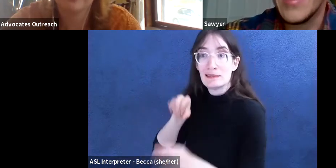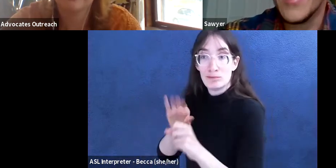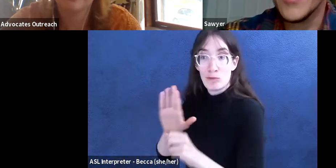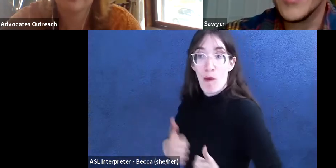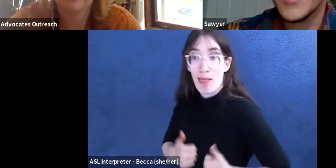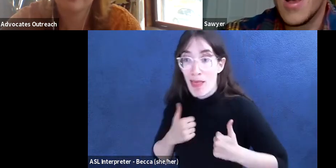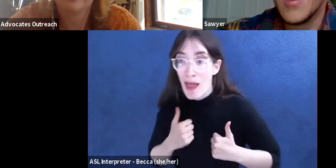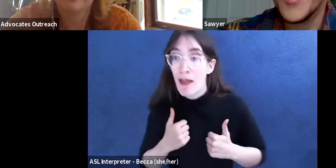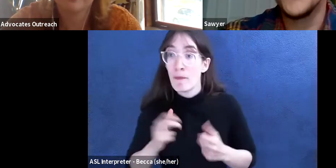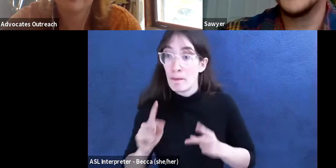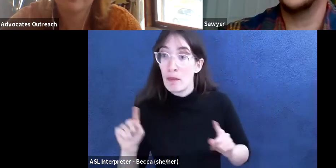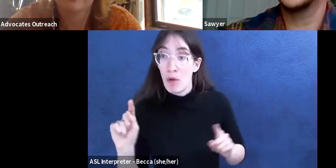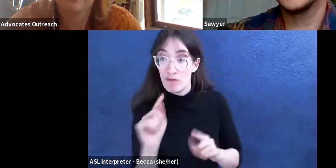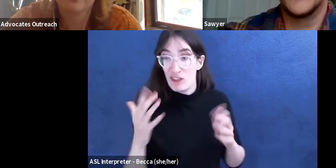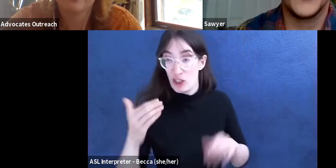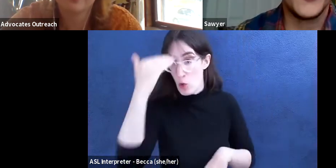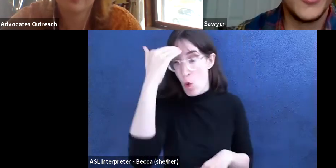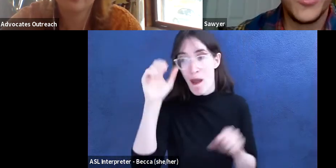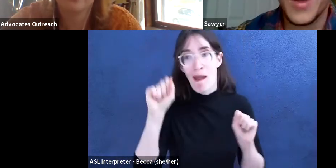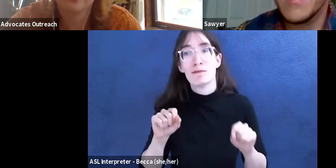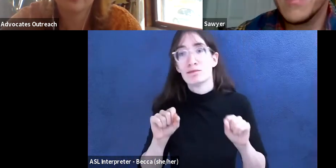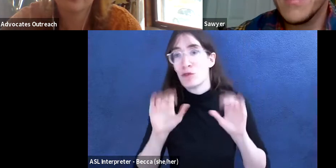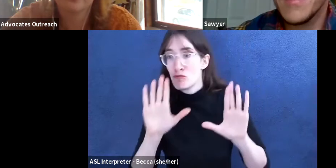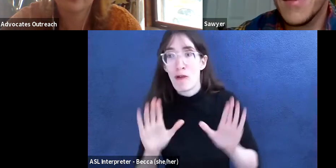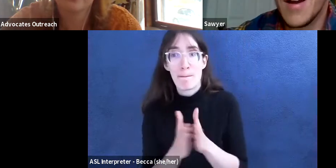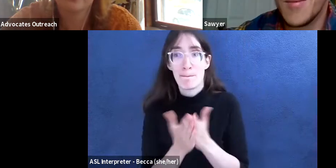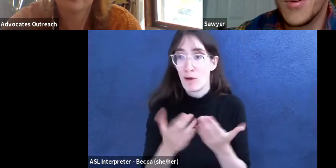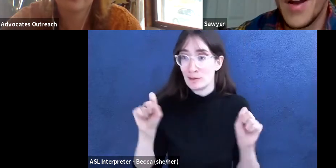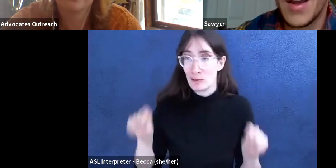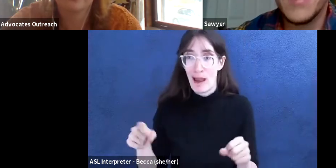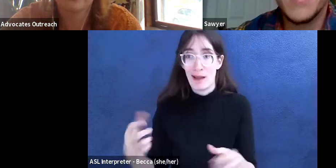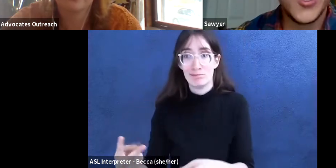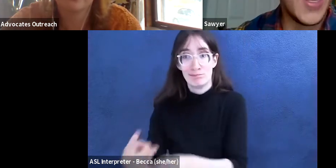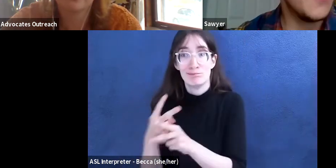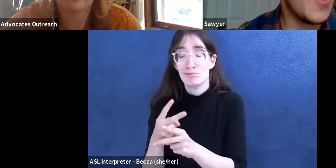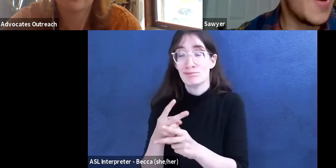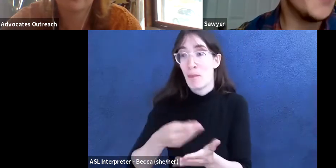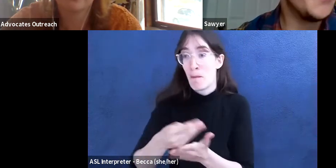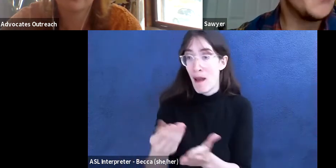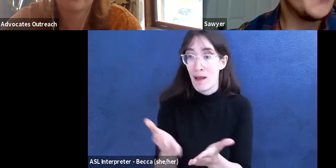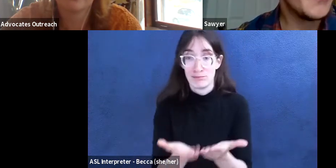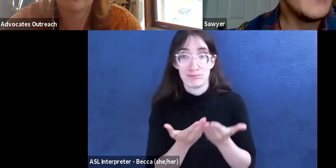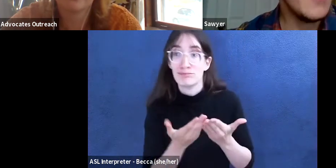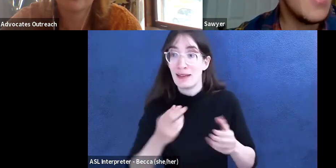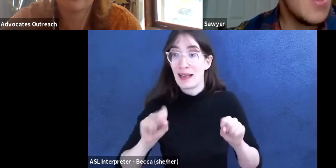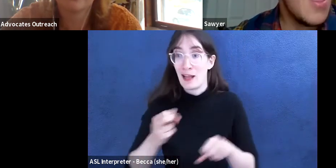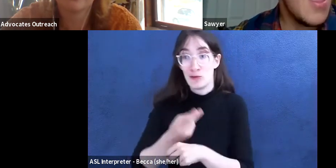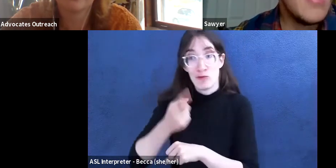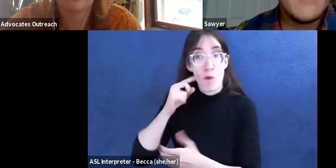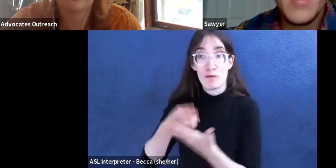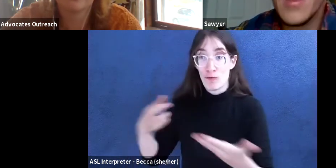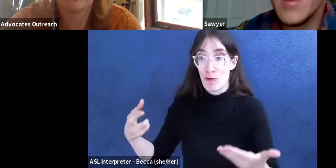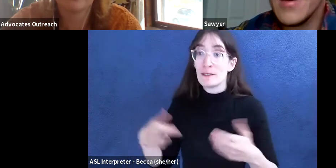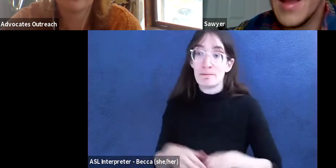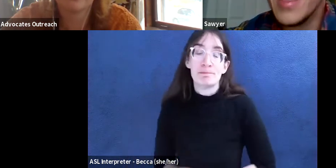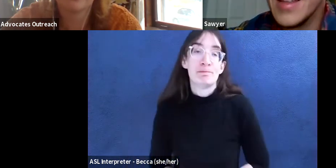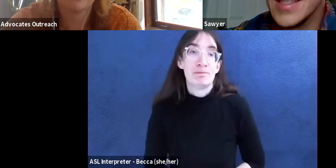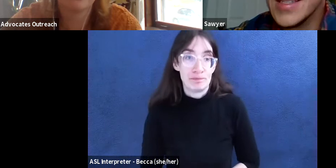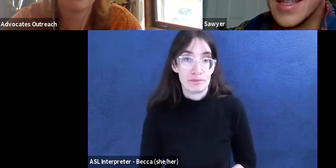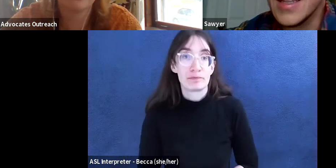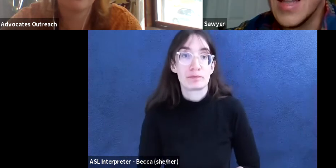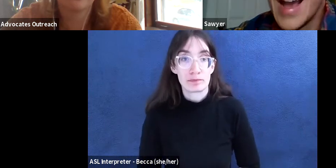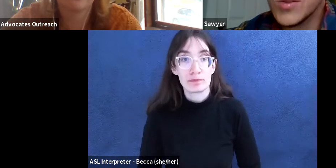and in their teens and even beyond that, is much more manageable and effective than the idea of